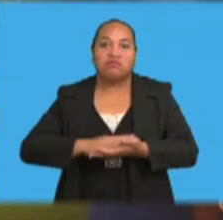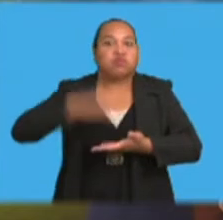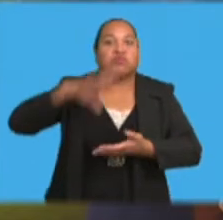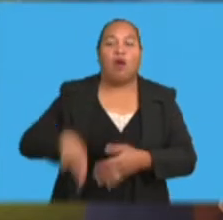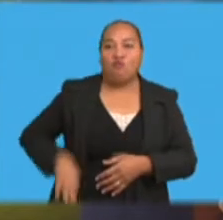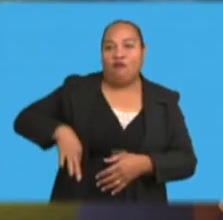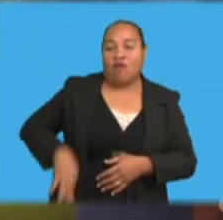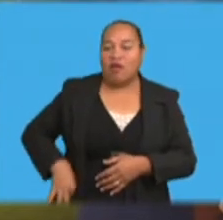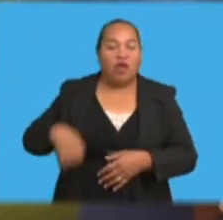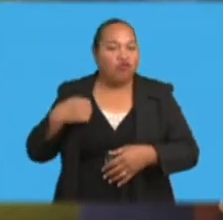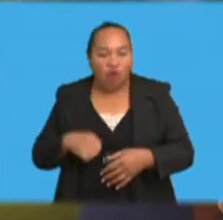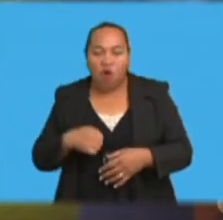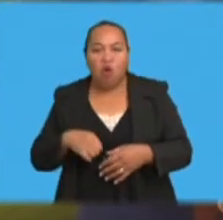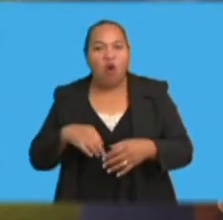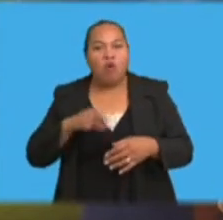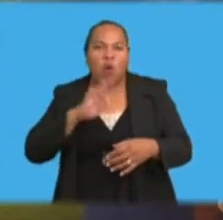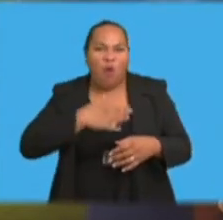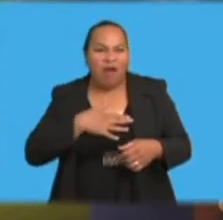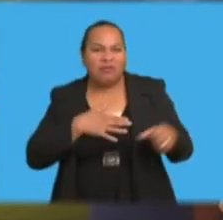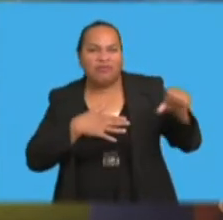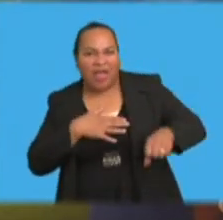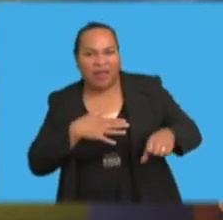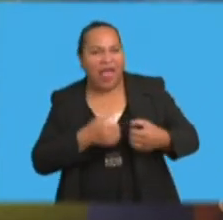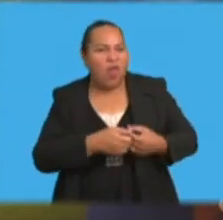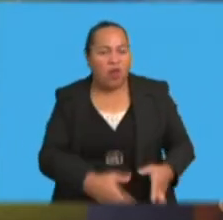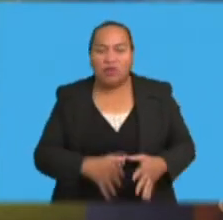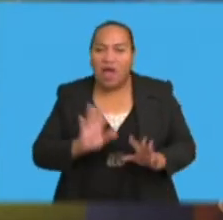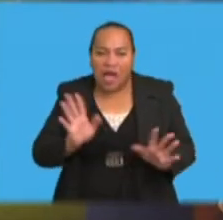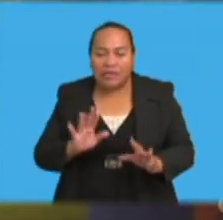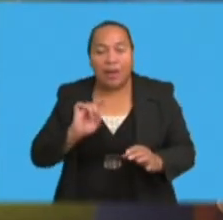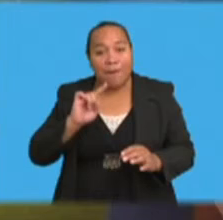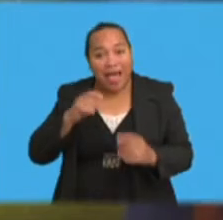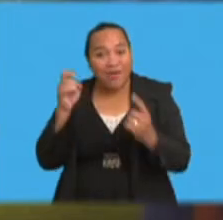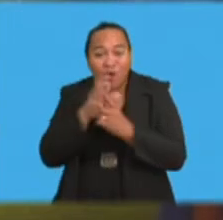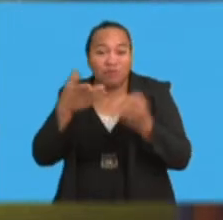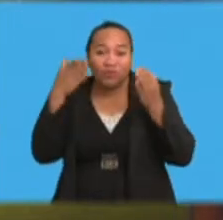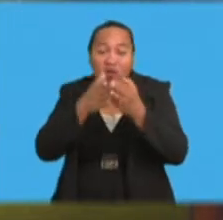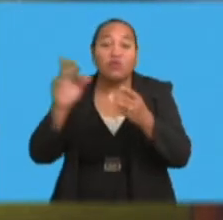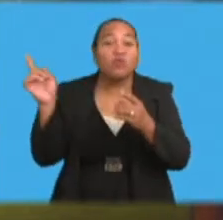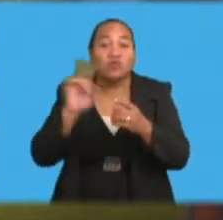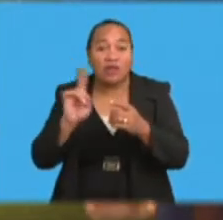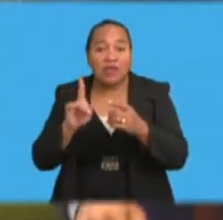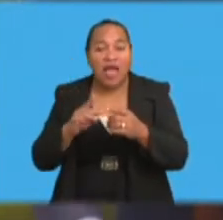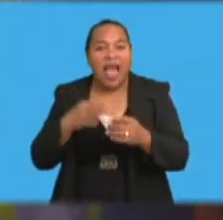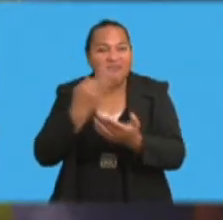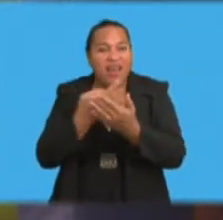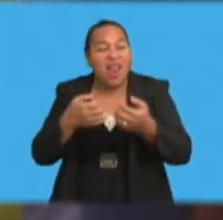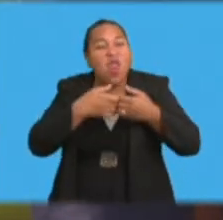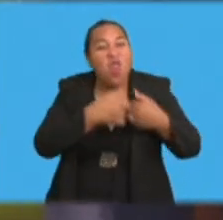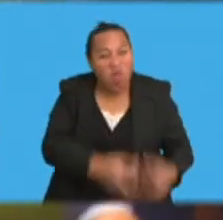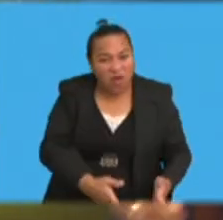making losses is also not acceptable. As an important policy-making institution, financial losses often results